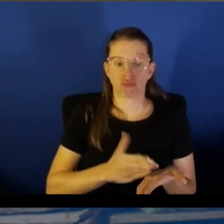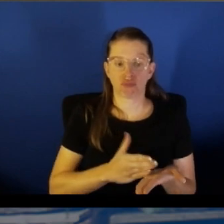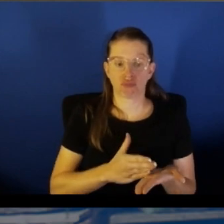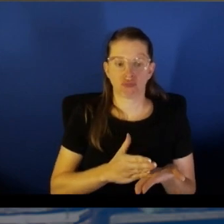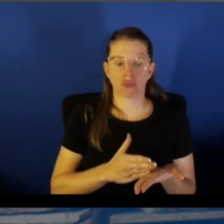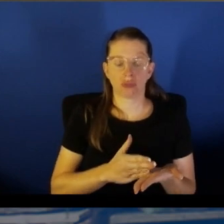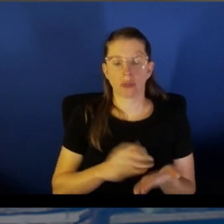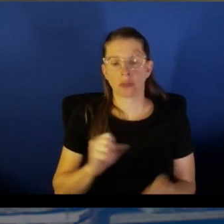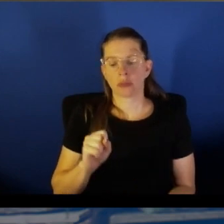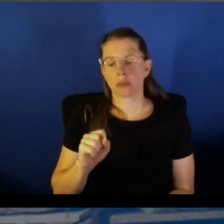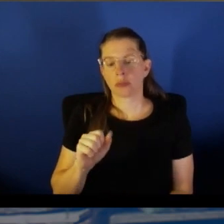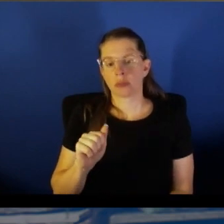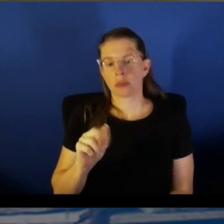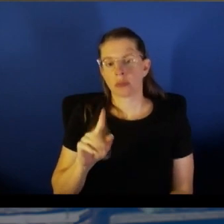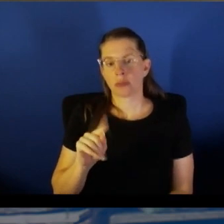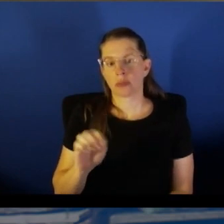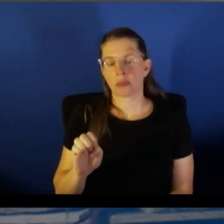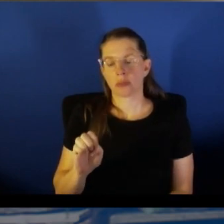to pickle them.